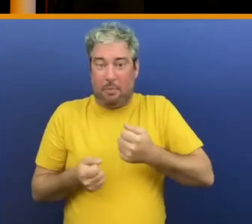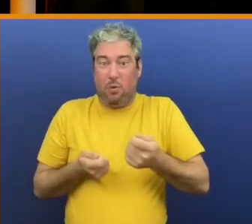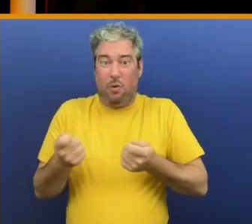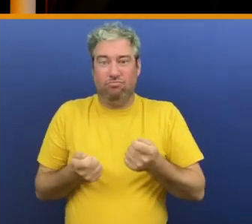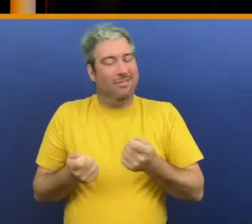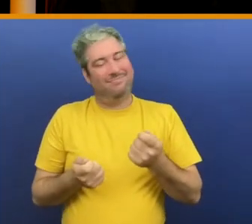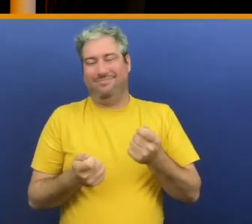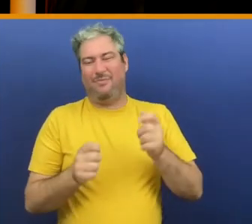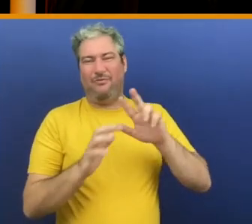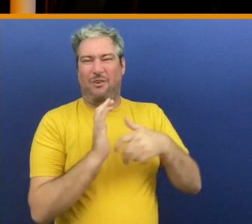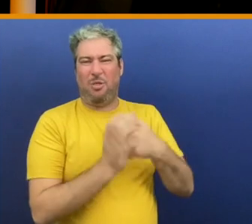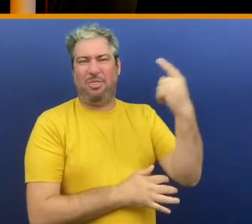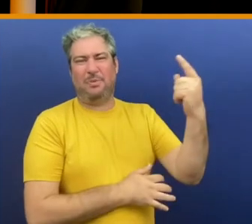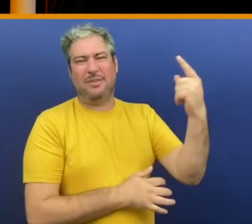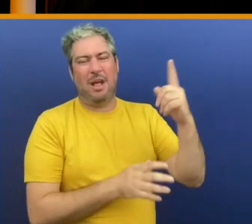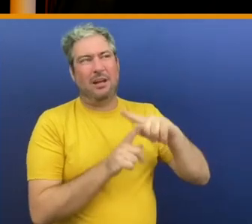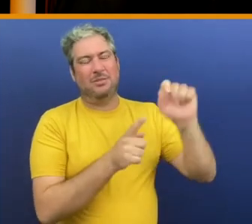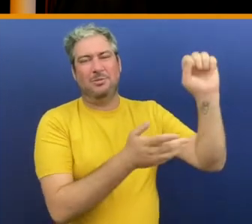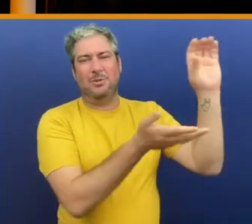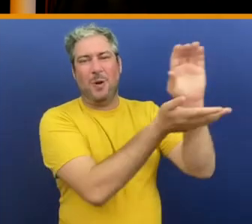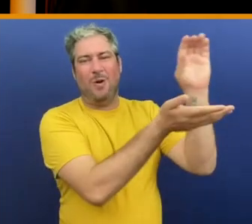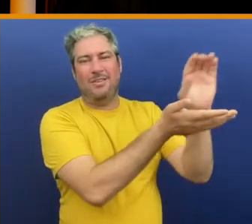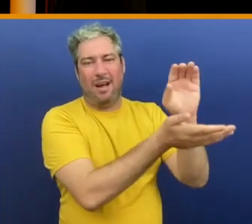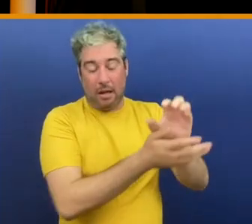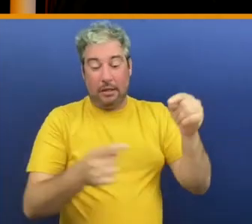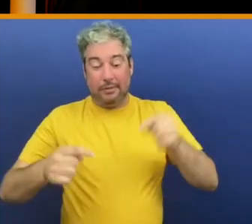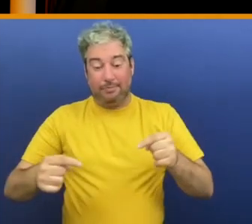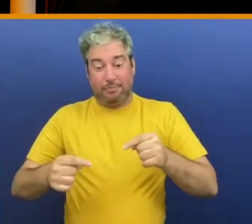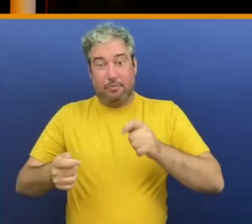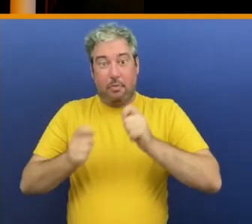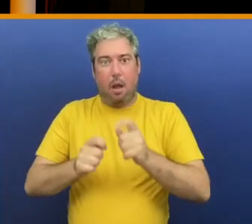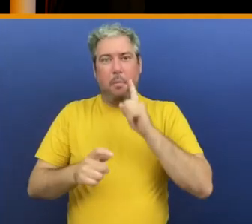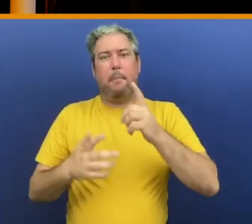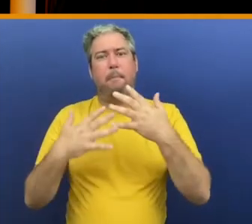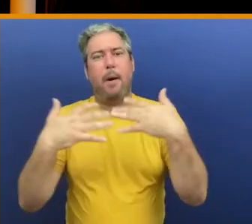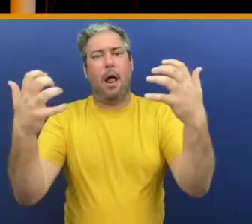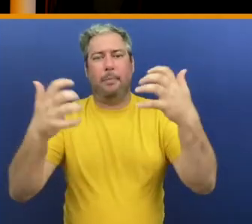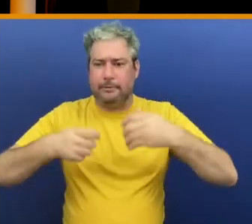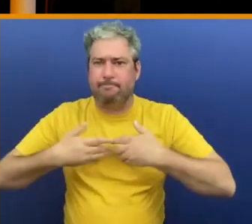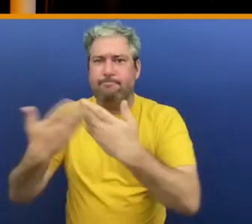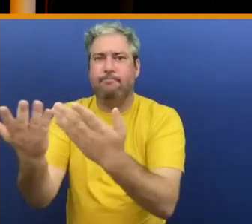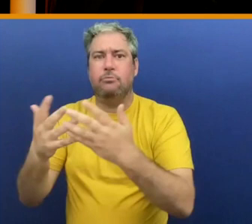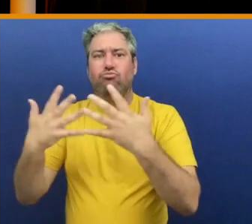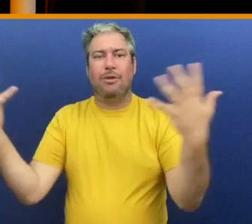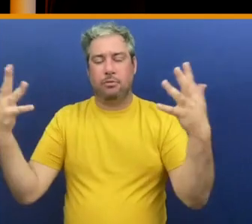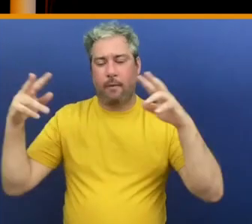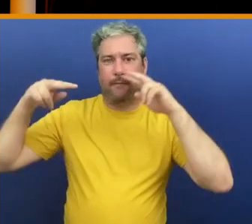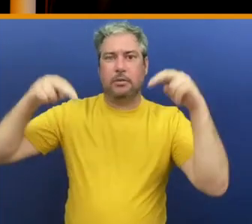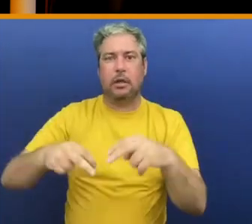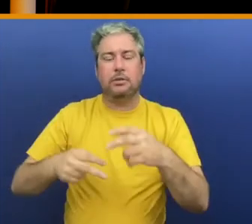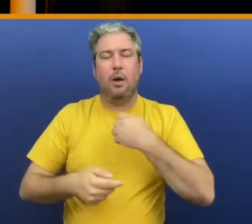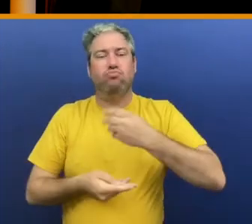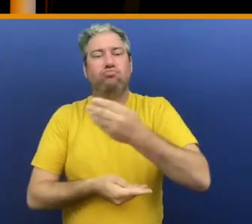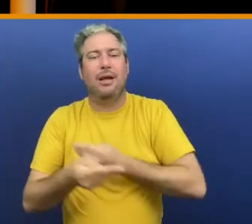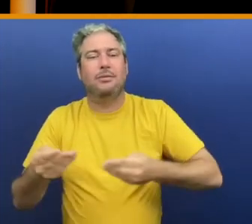people greater oversight of our trade policies. Trade policy reaches far into our lives, from the food we eat to the way we travel about,